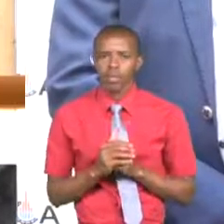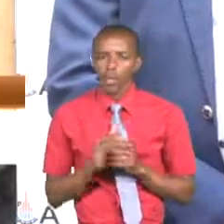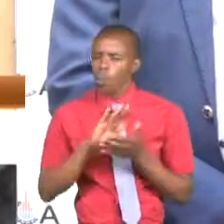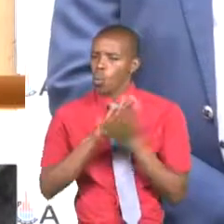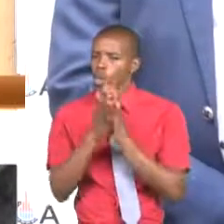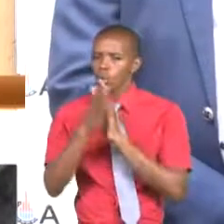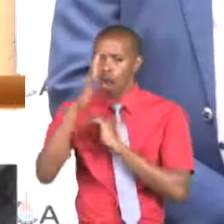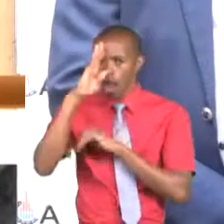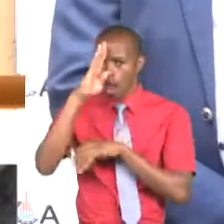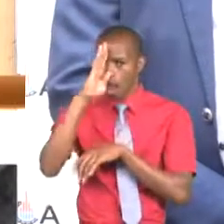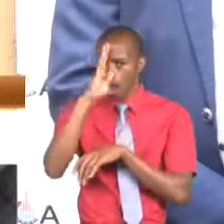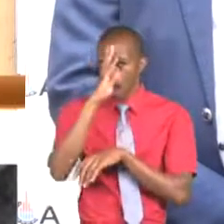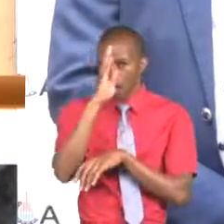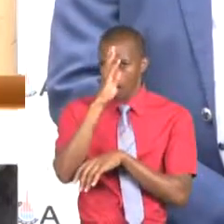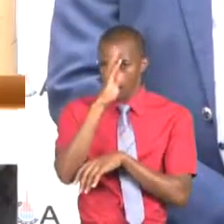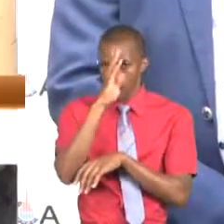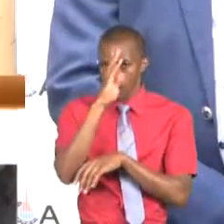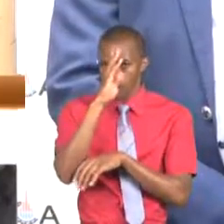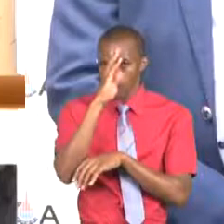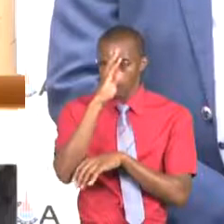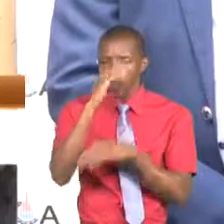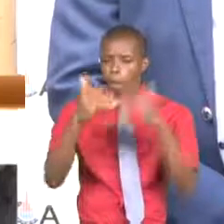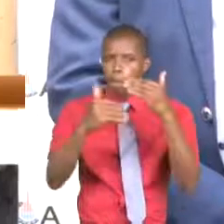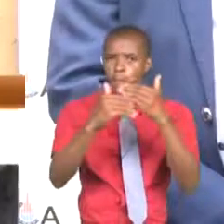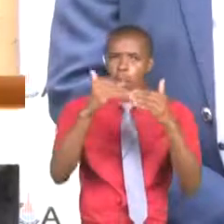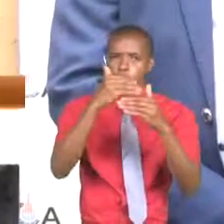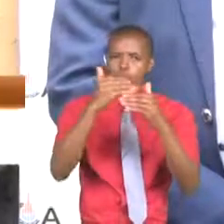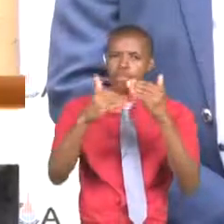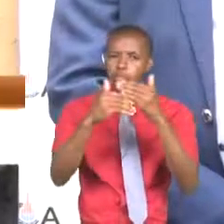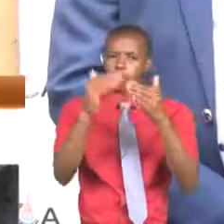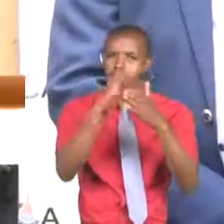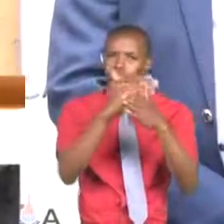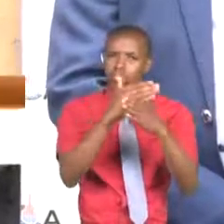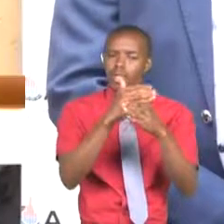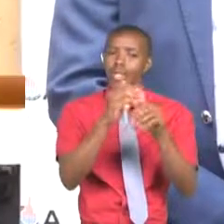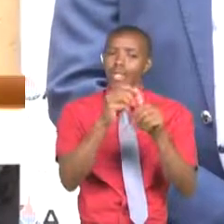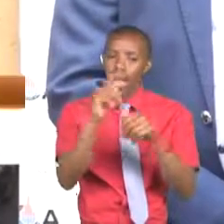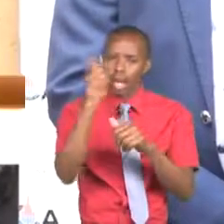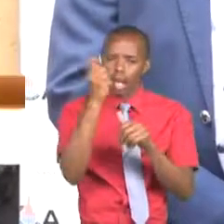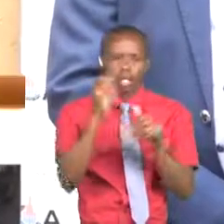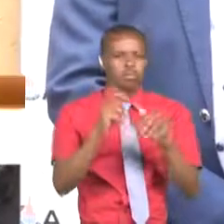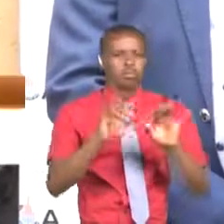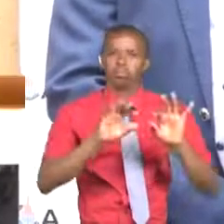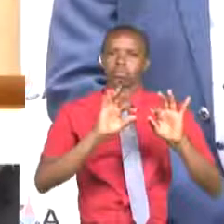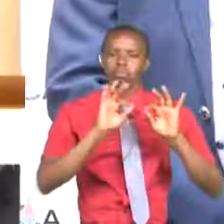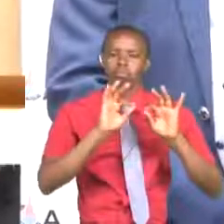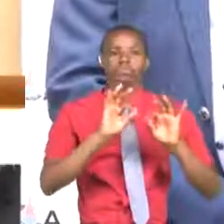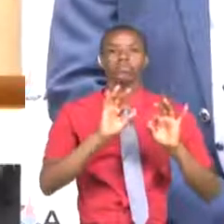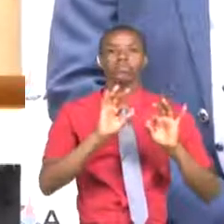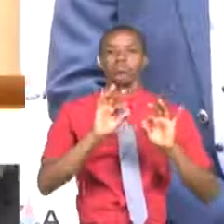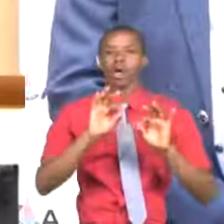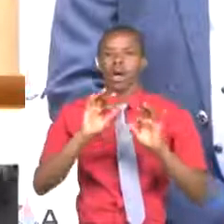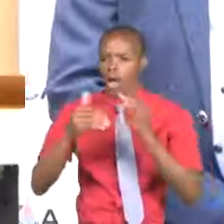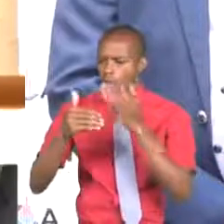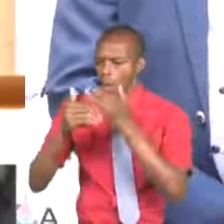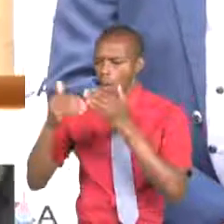doubt. The building sector in this country is very vibrant. Even during